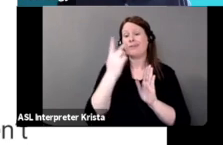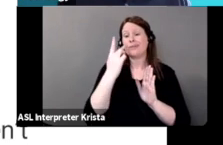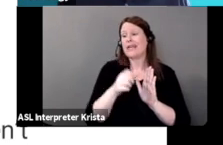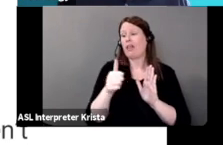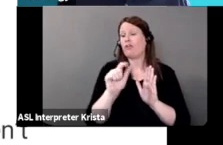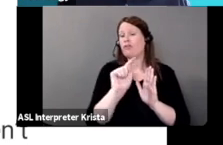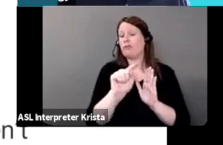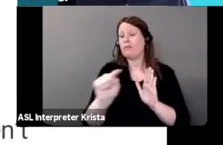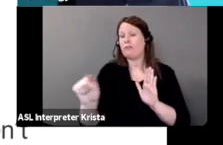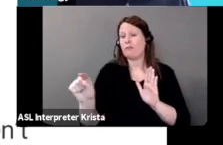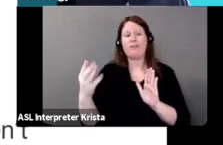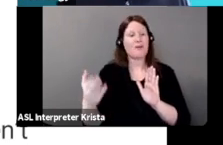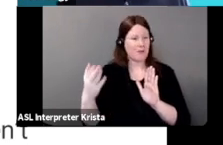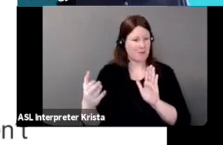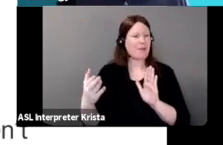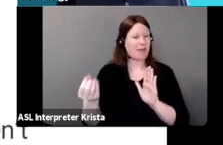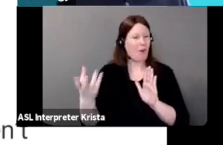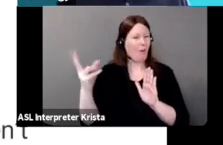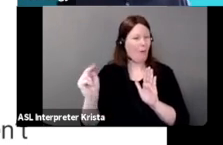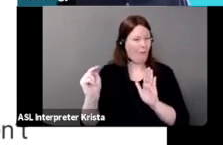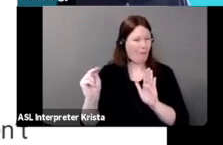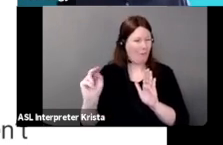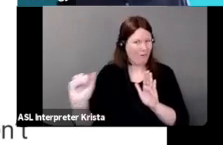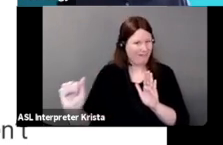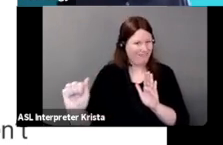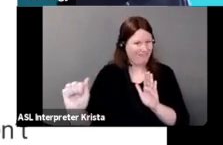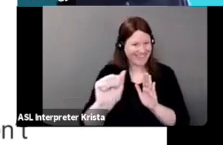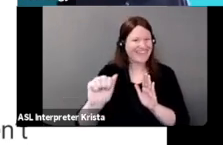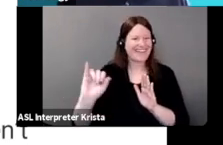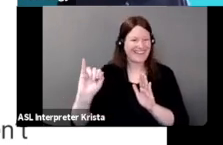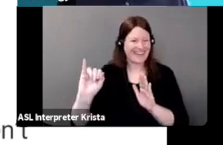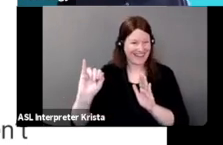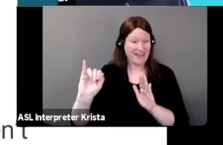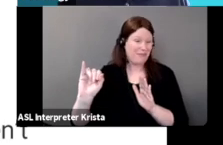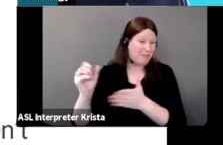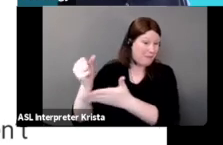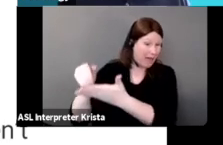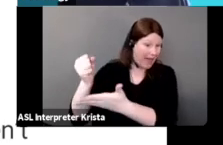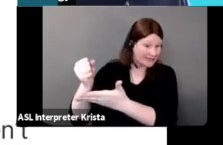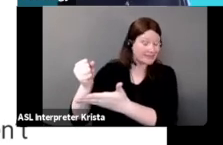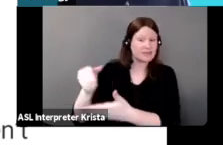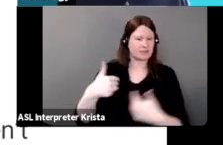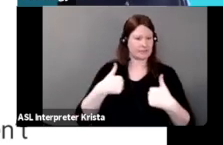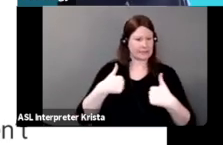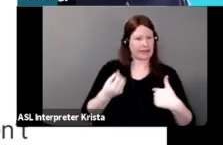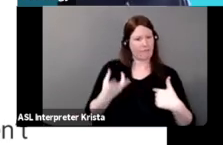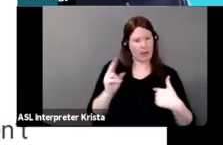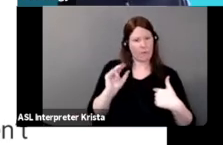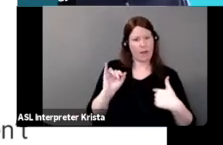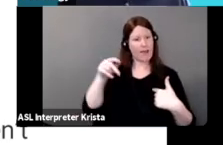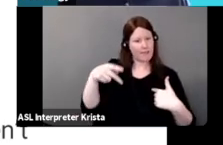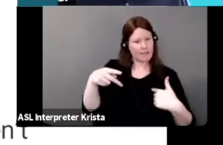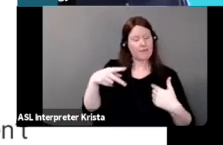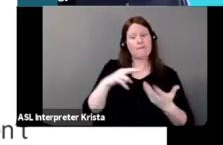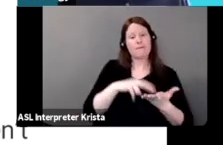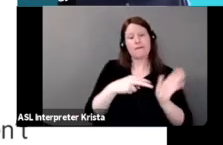covering some of what you may have done. But if you have IP as well, then you can cross-license with your